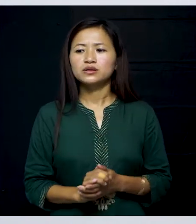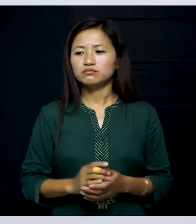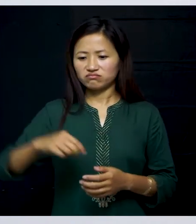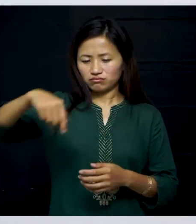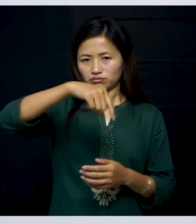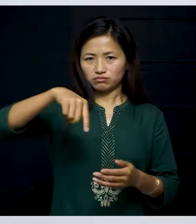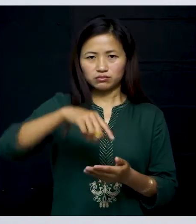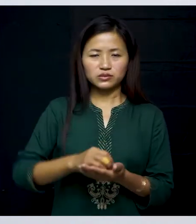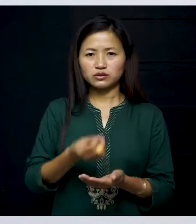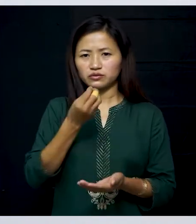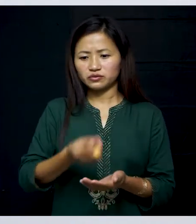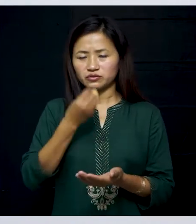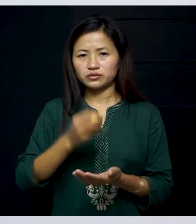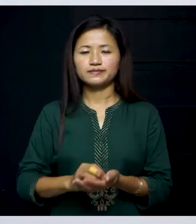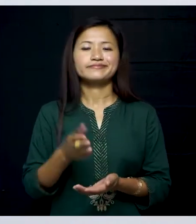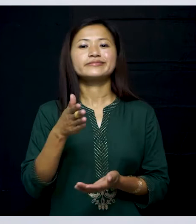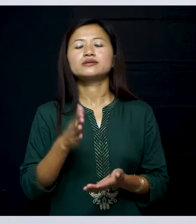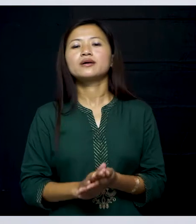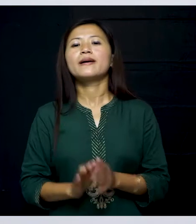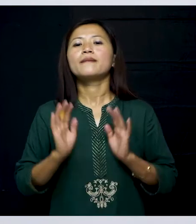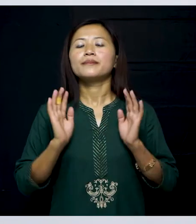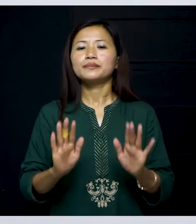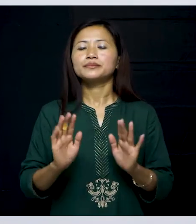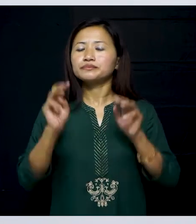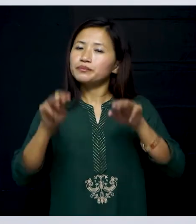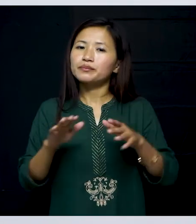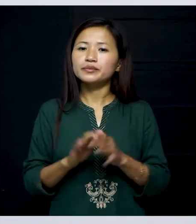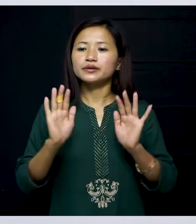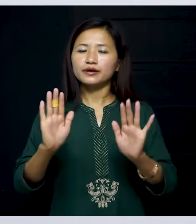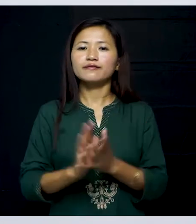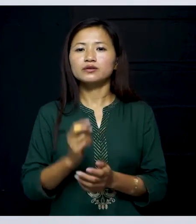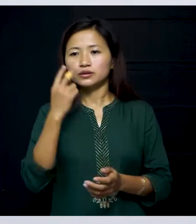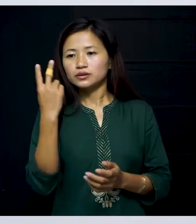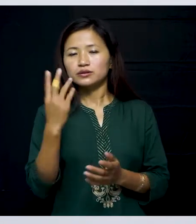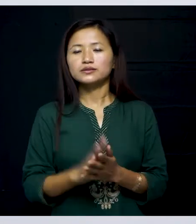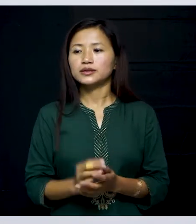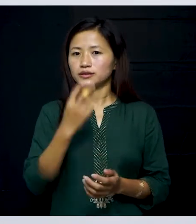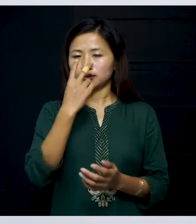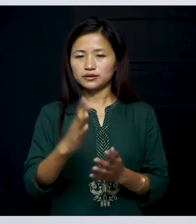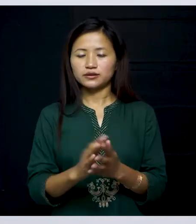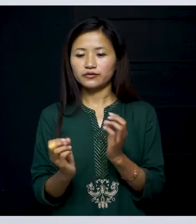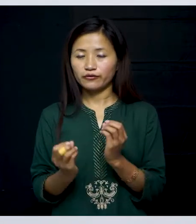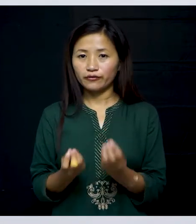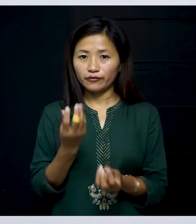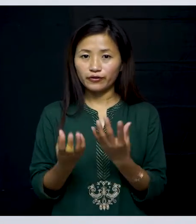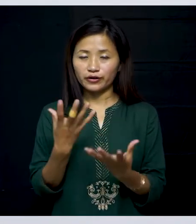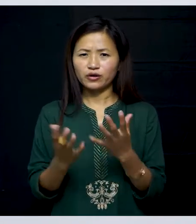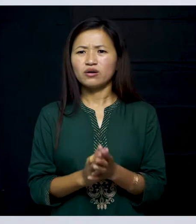cooked food, but they might have observed. We know that they see fire only through lightnings,